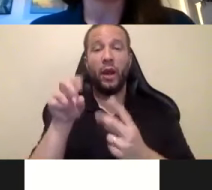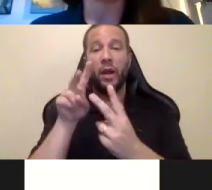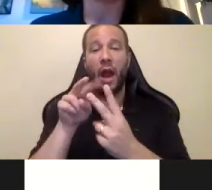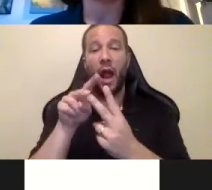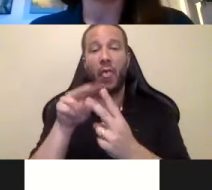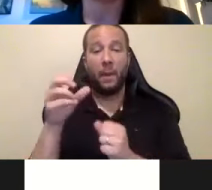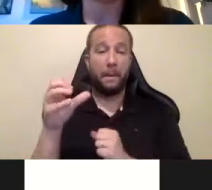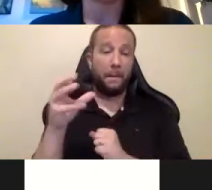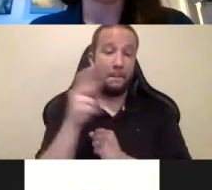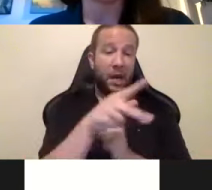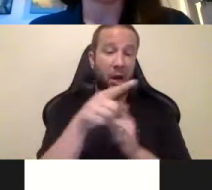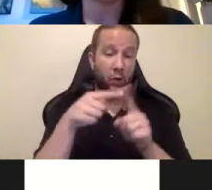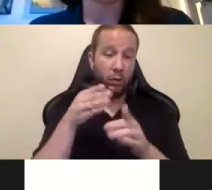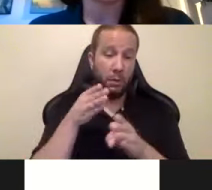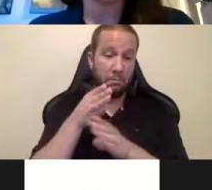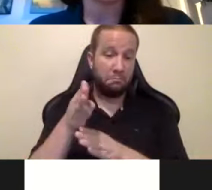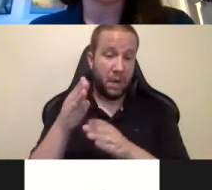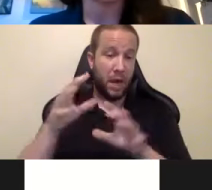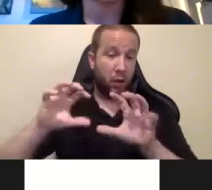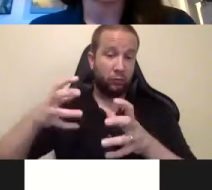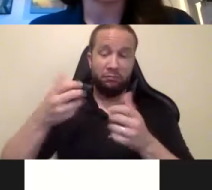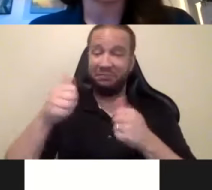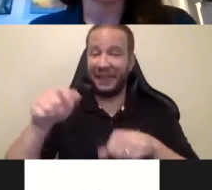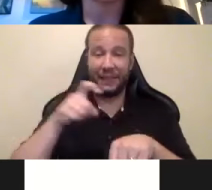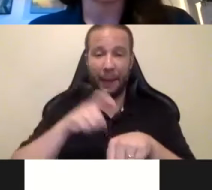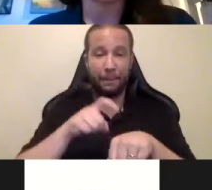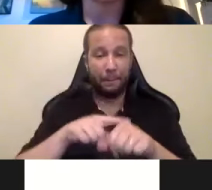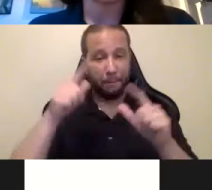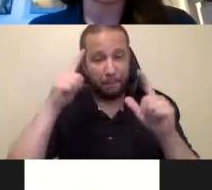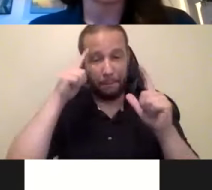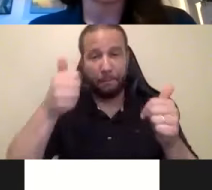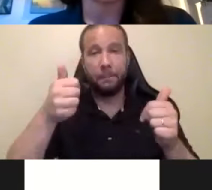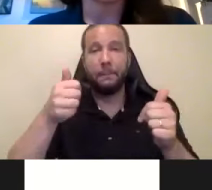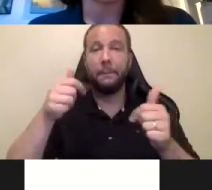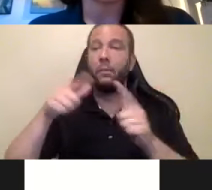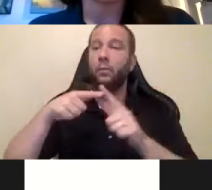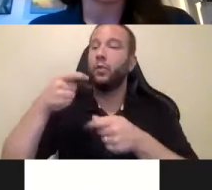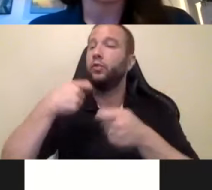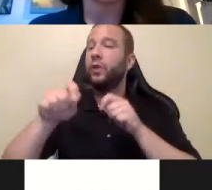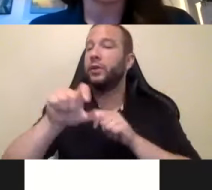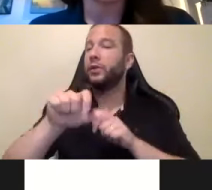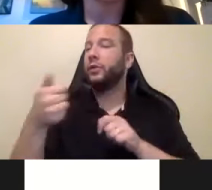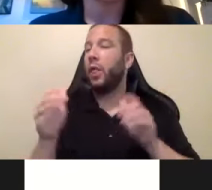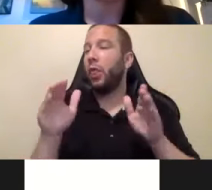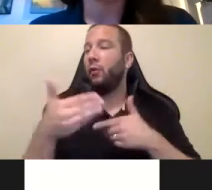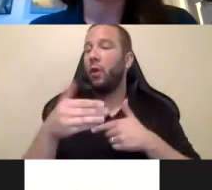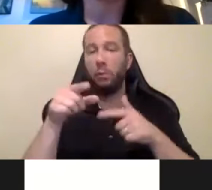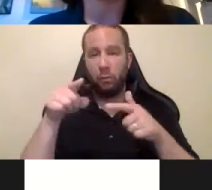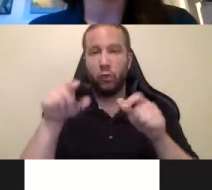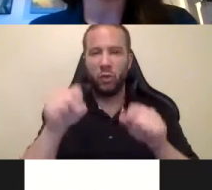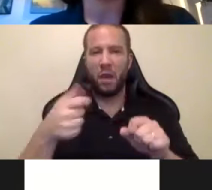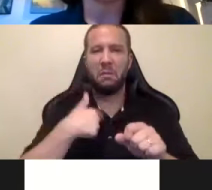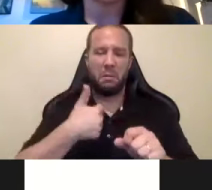return to the main session at any time. So if you would like to change, you can do that, and then I'll move you. All